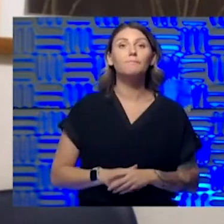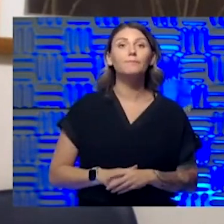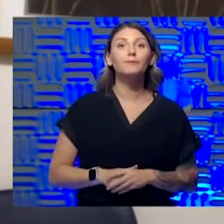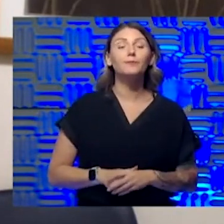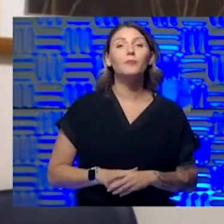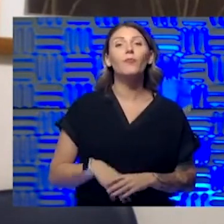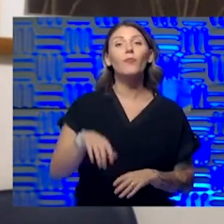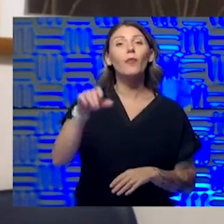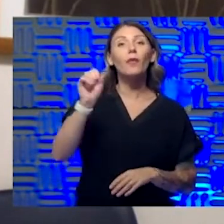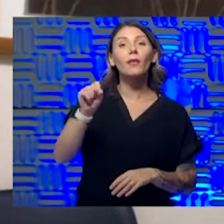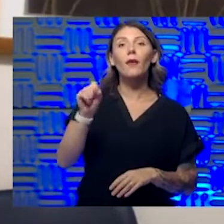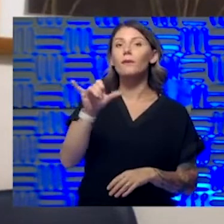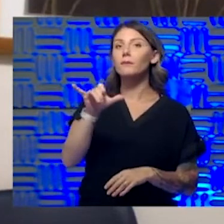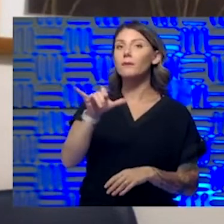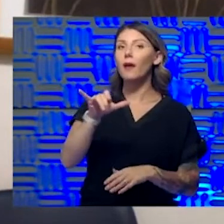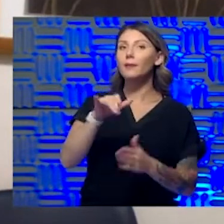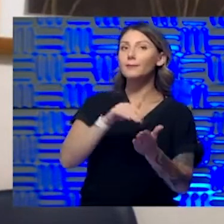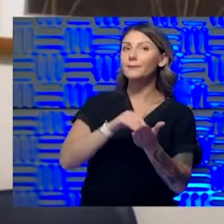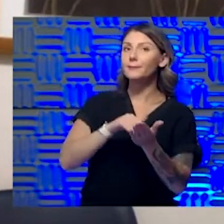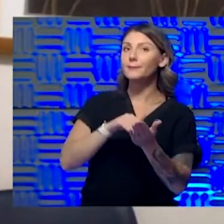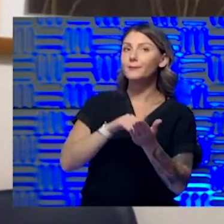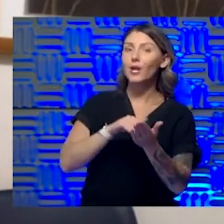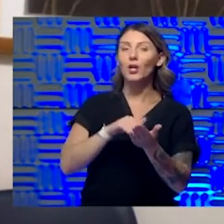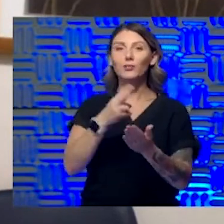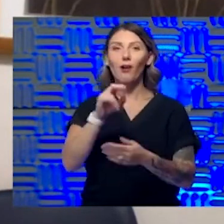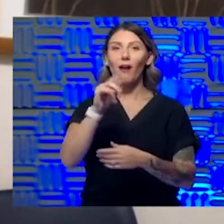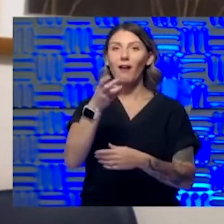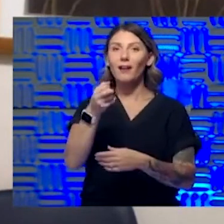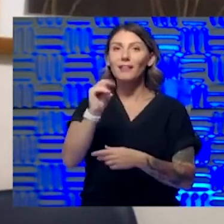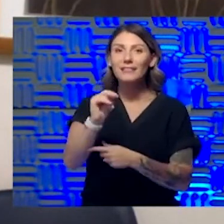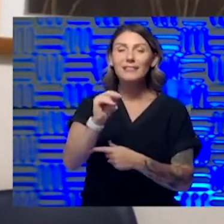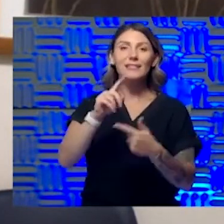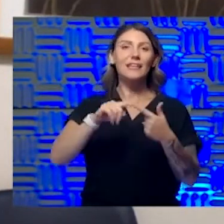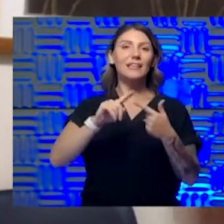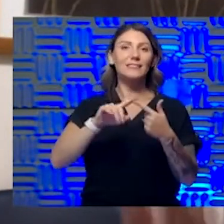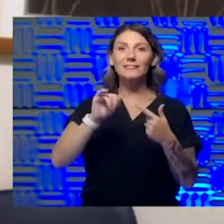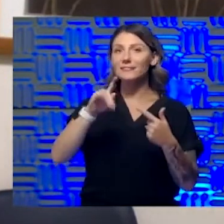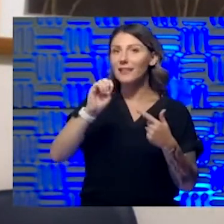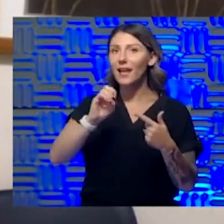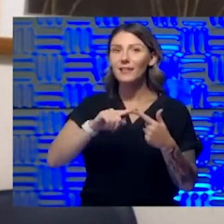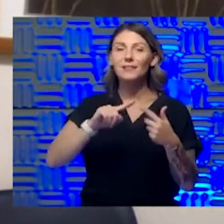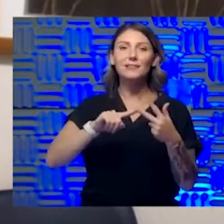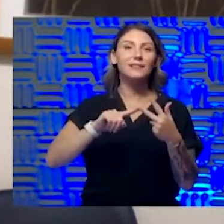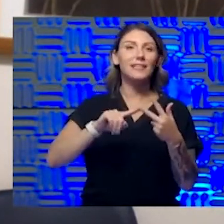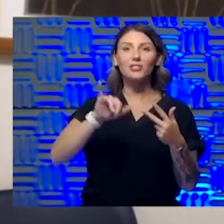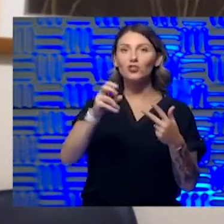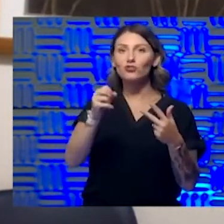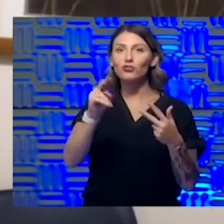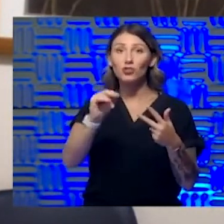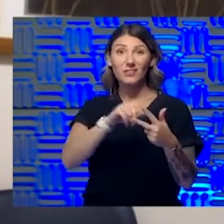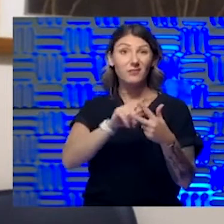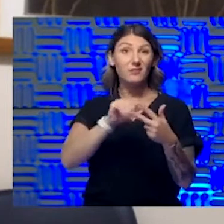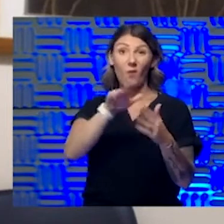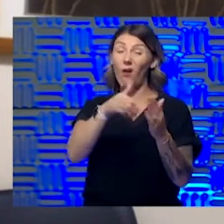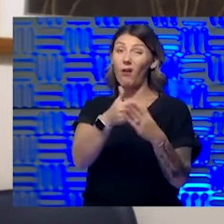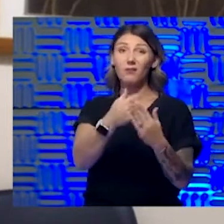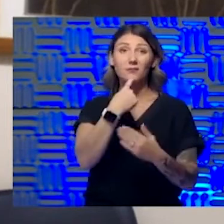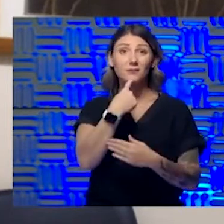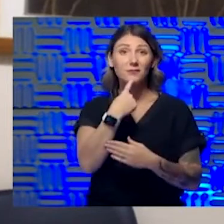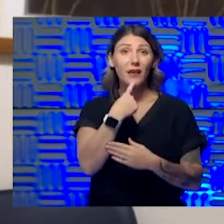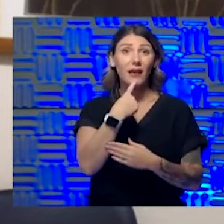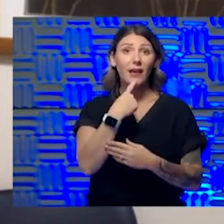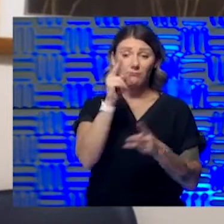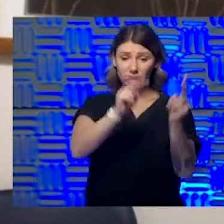just like what Dr. Hawkinson and Dr. Jensen and Dr. Stites were just saying, looking at you as an entire person is